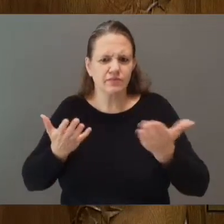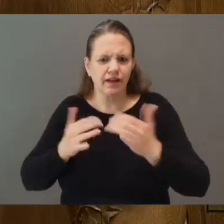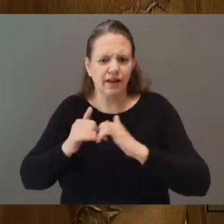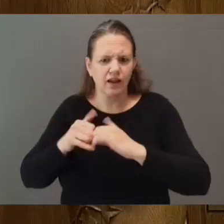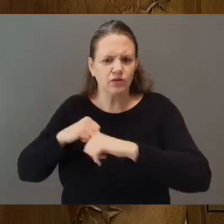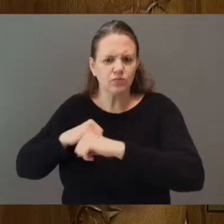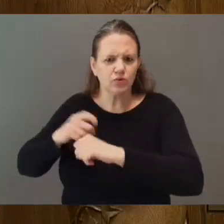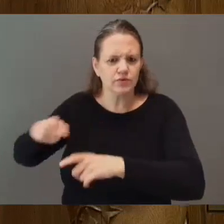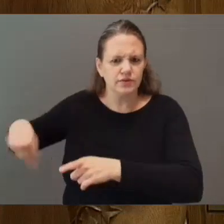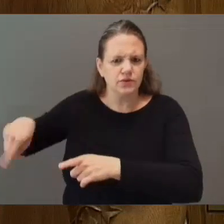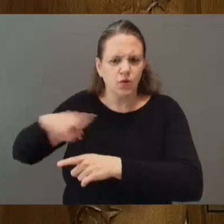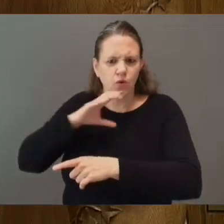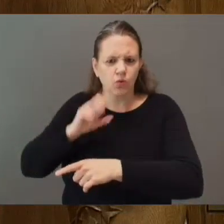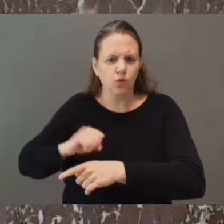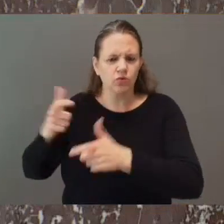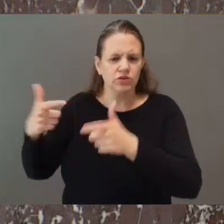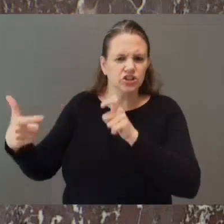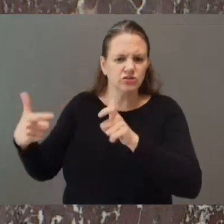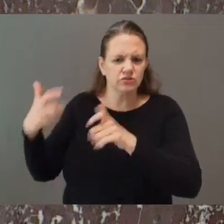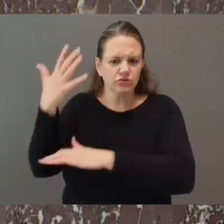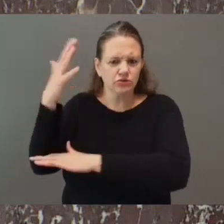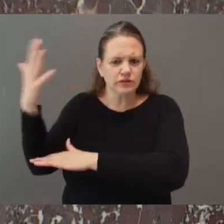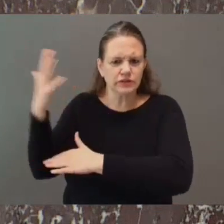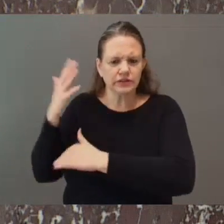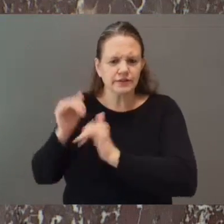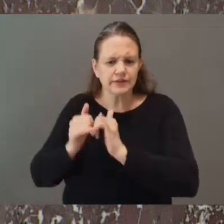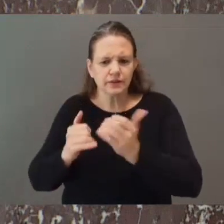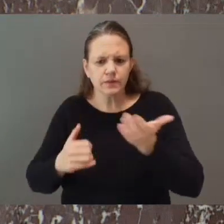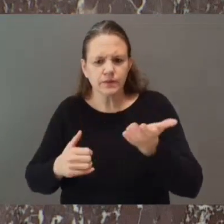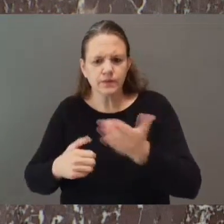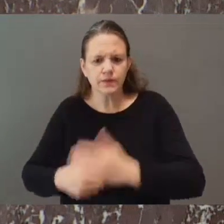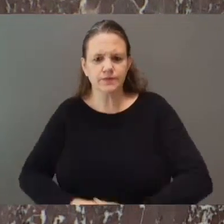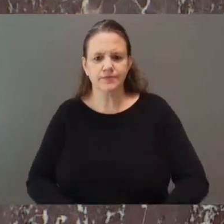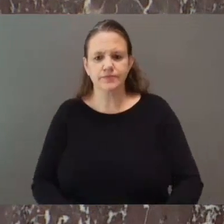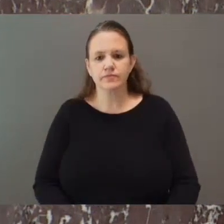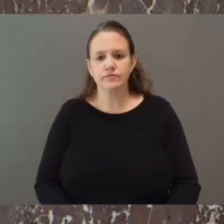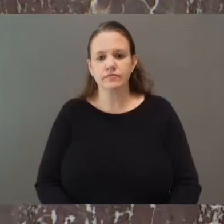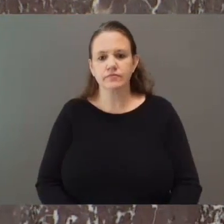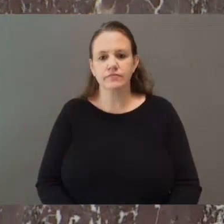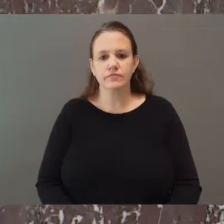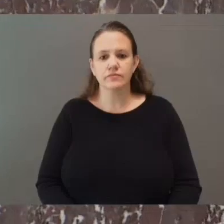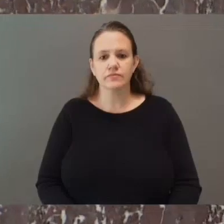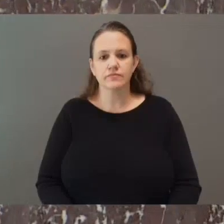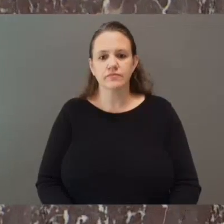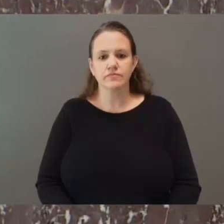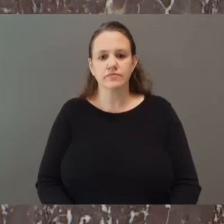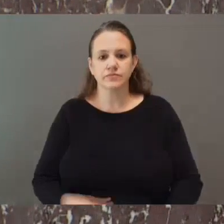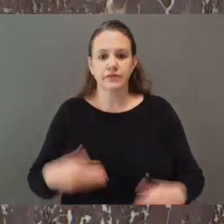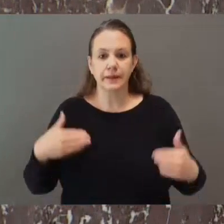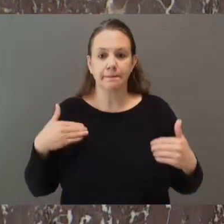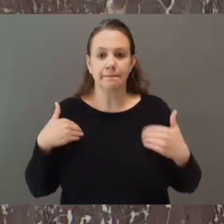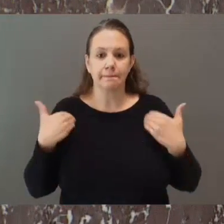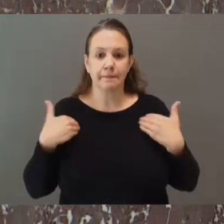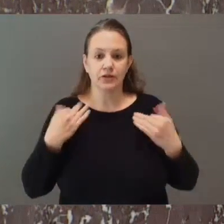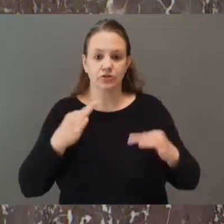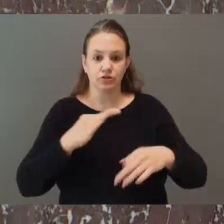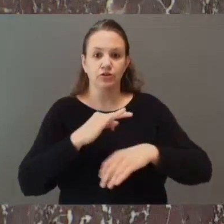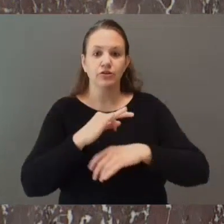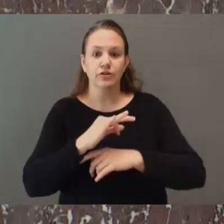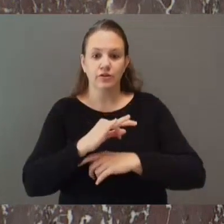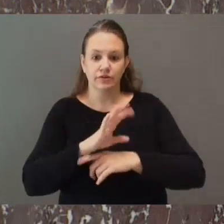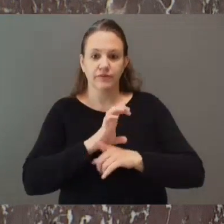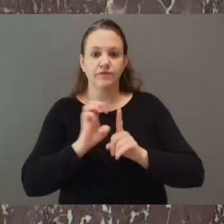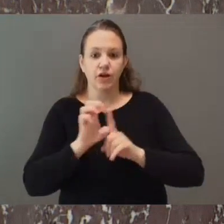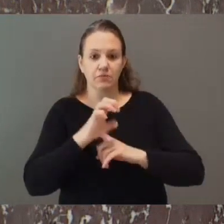Strategy. Thank you very much, Mr. Speaker. BC, under this government, has taken more concrete steps